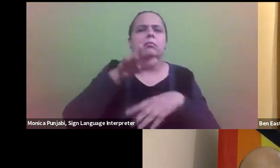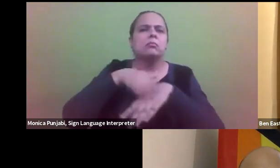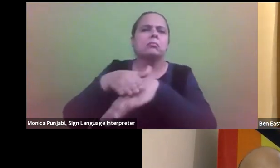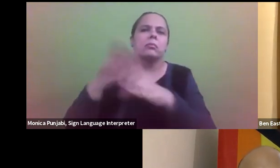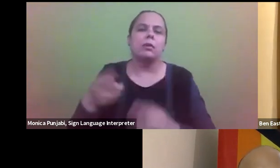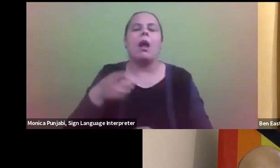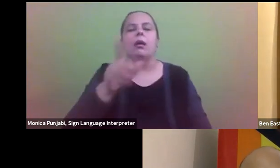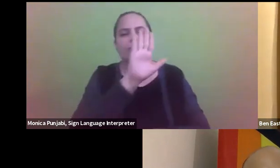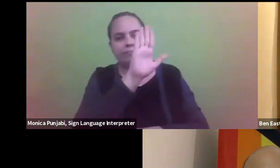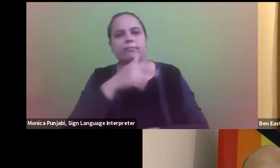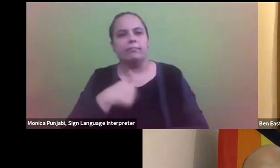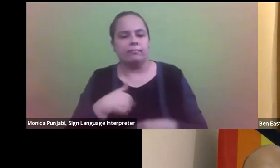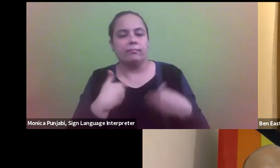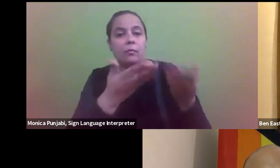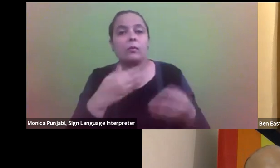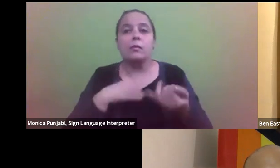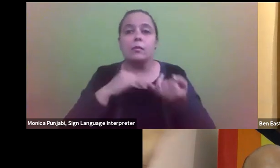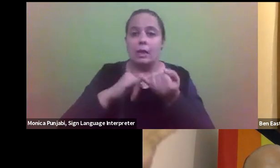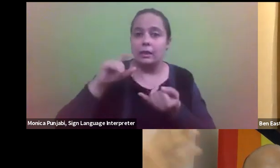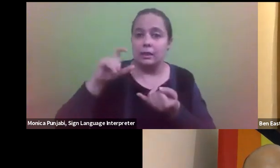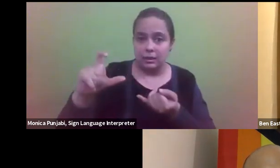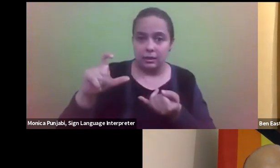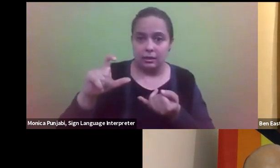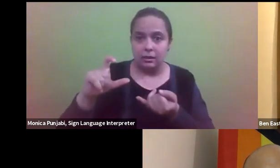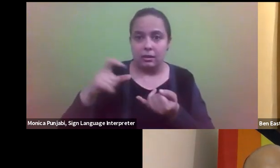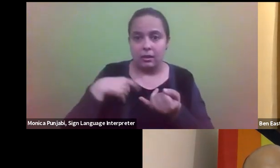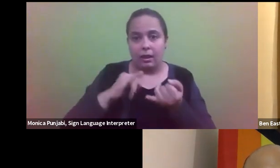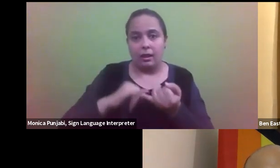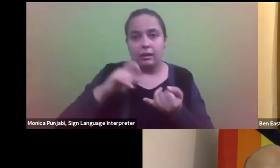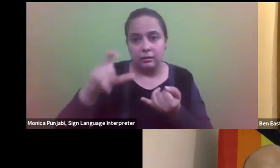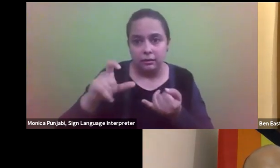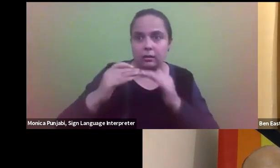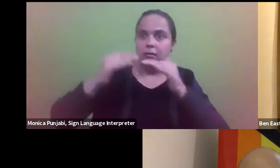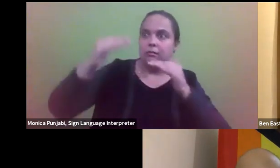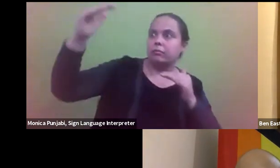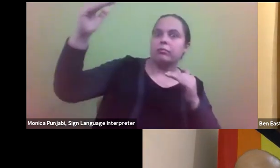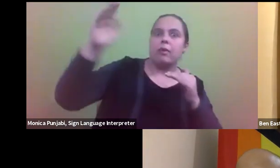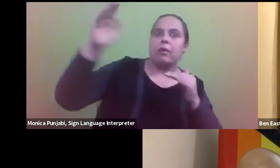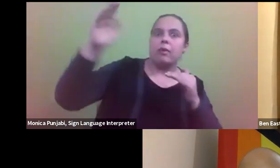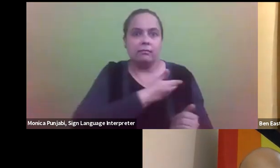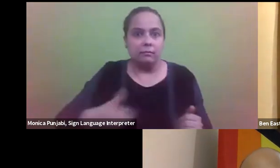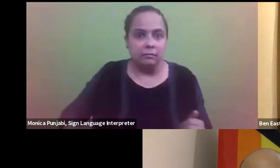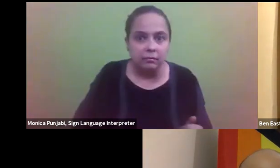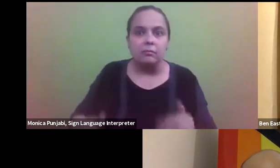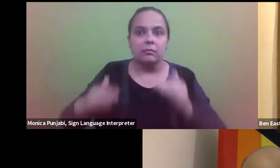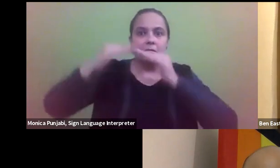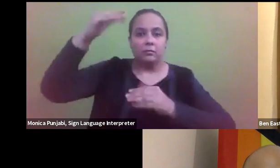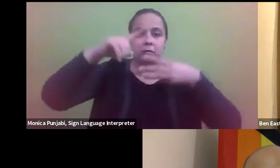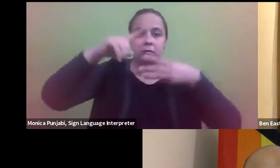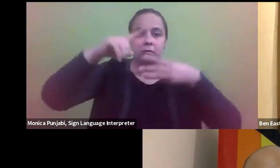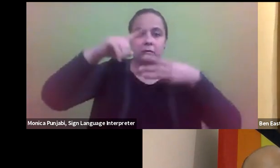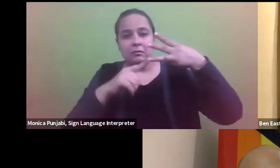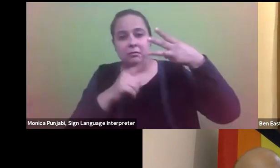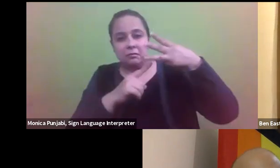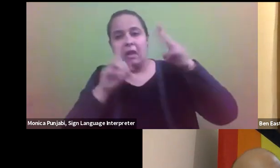caste. I'm born out of a high caste mother and a low caste father, so I'm basically at the lowest rung of all the castes there